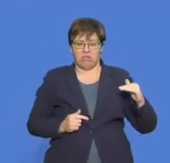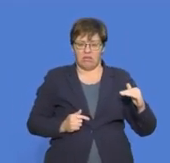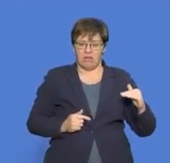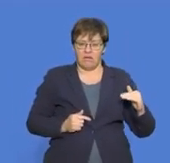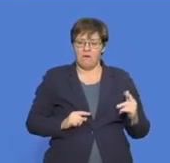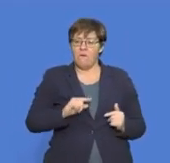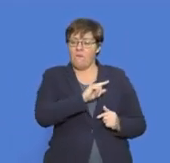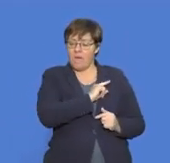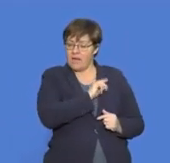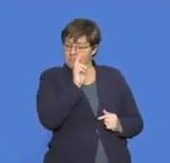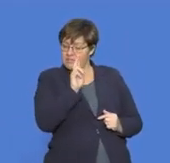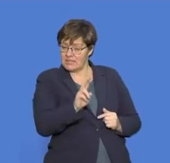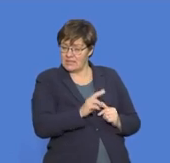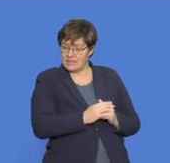after